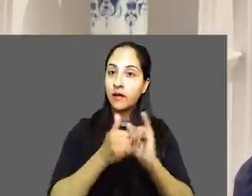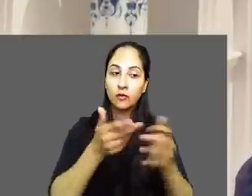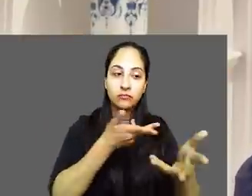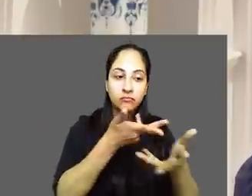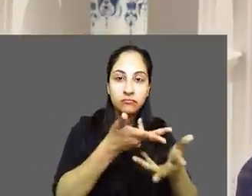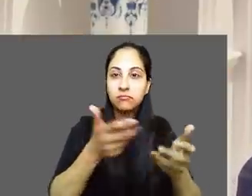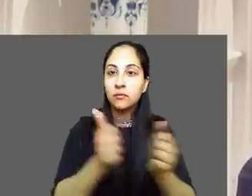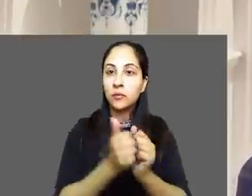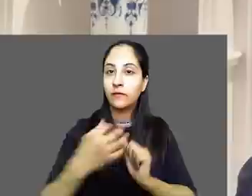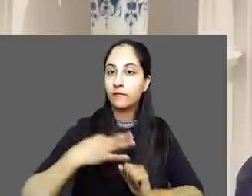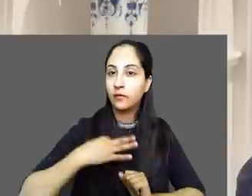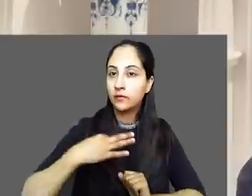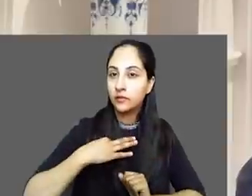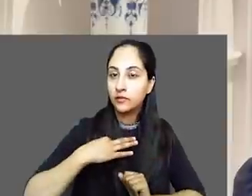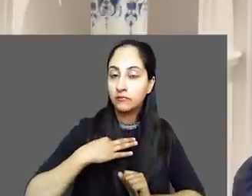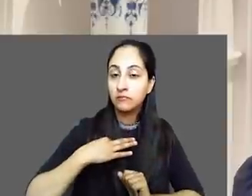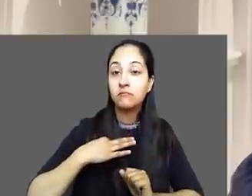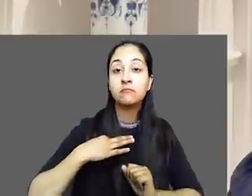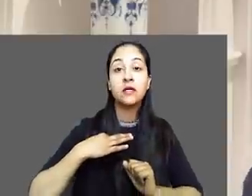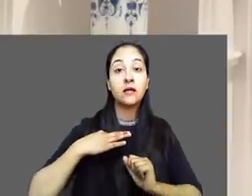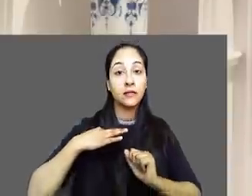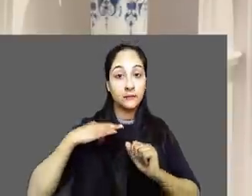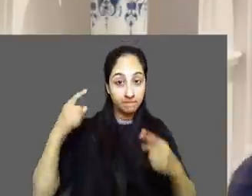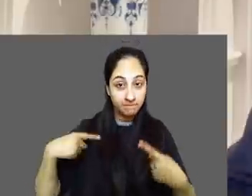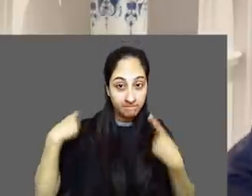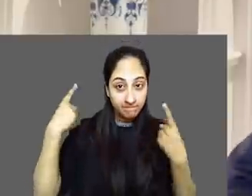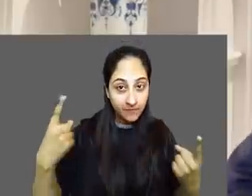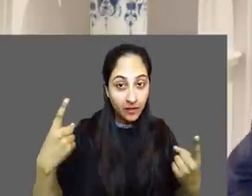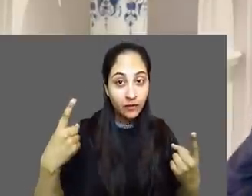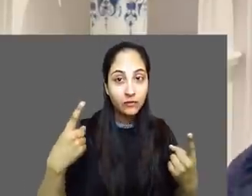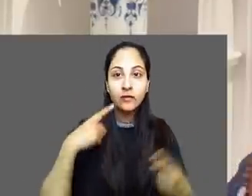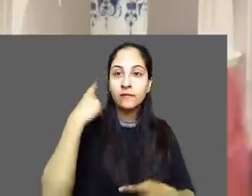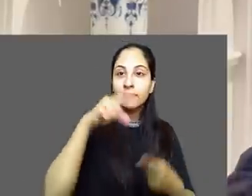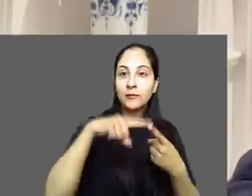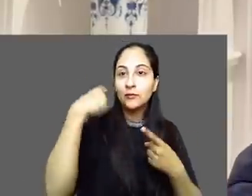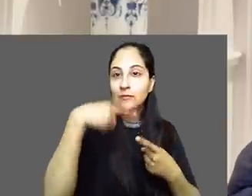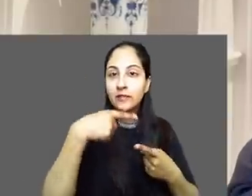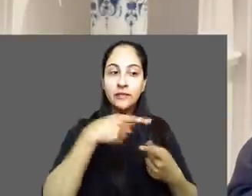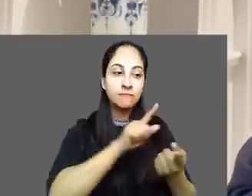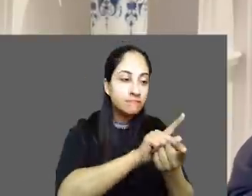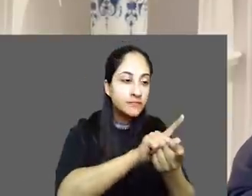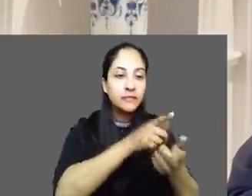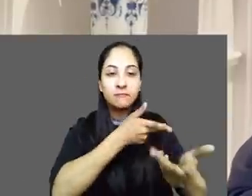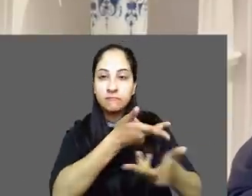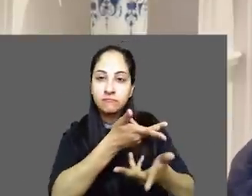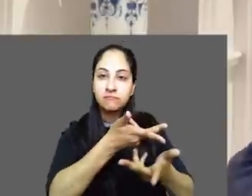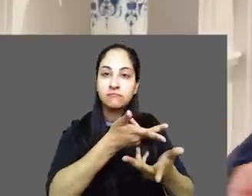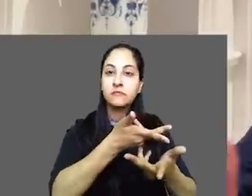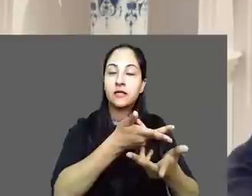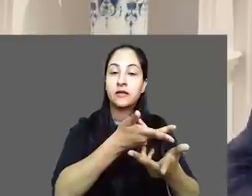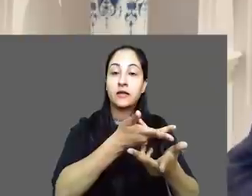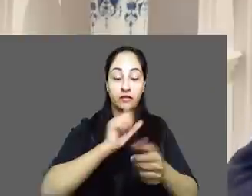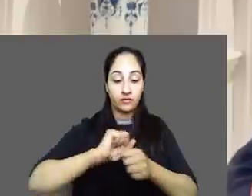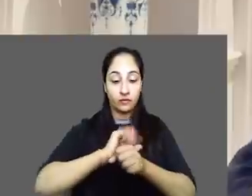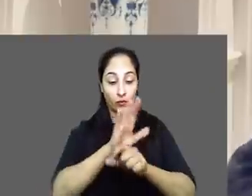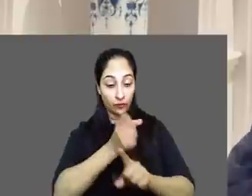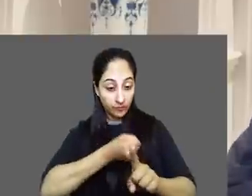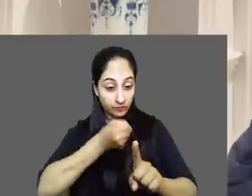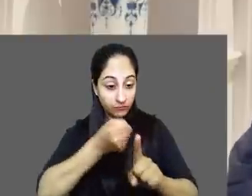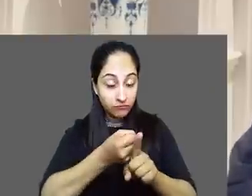have those kind of very close interactions amongst all the volunteers, amongst the leadership,